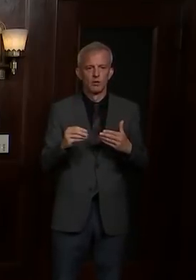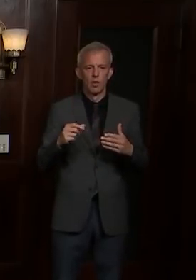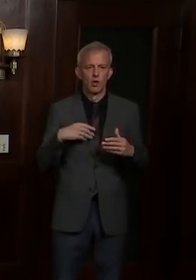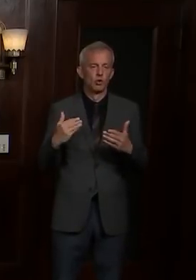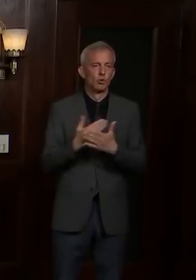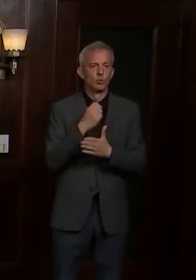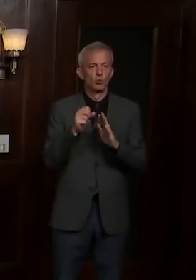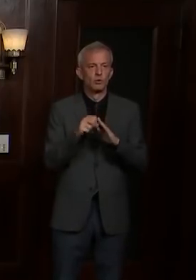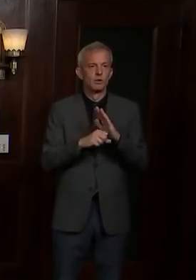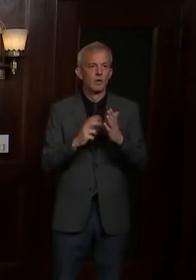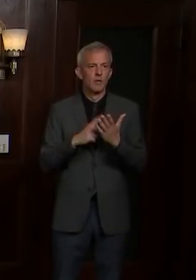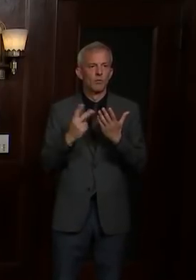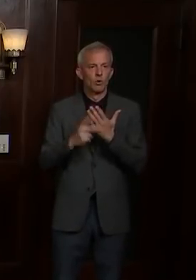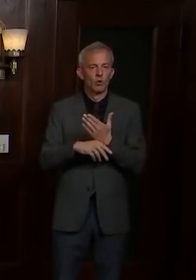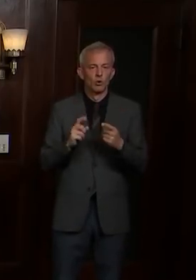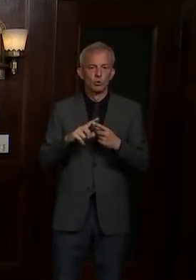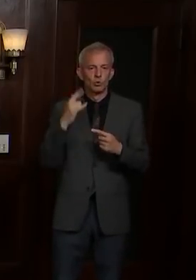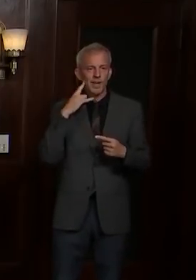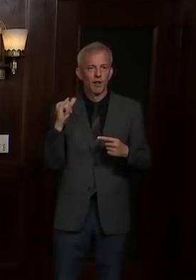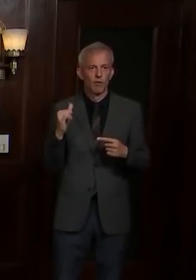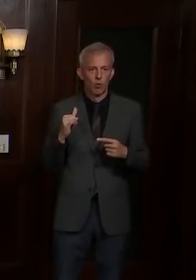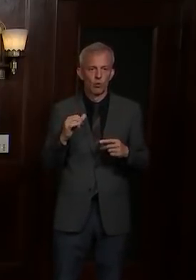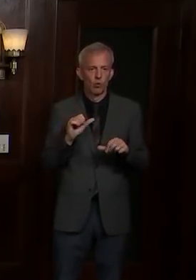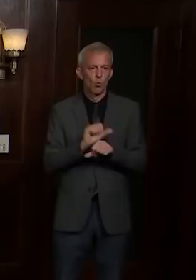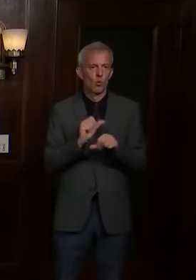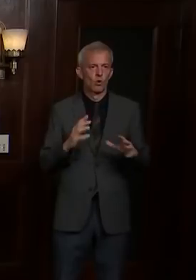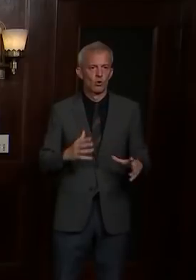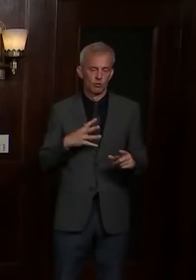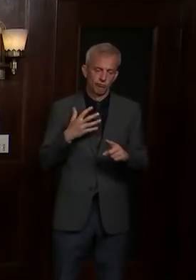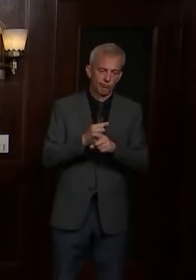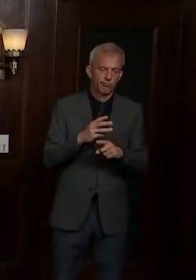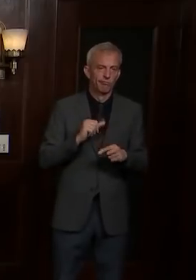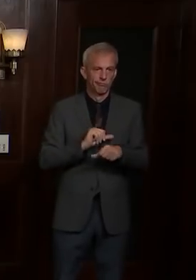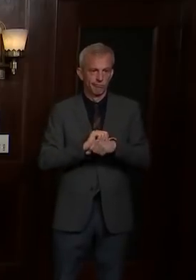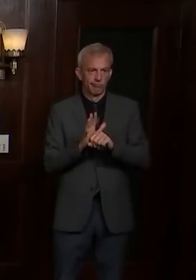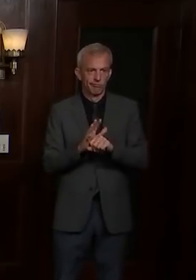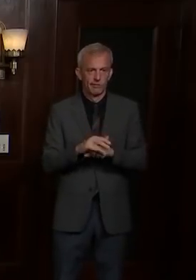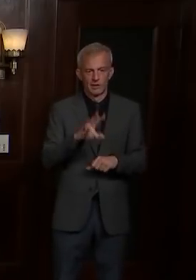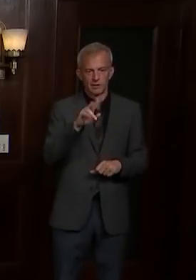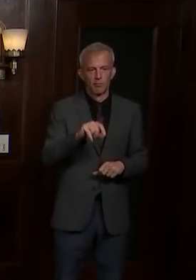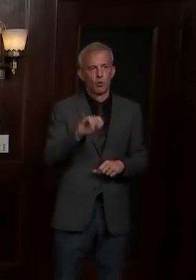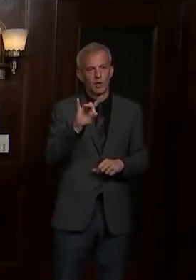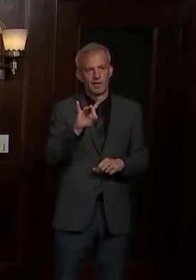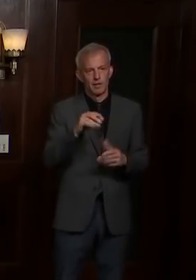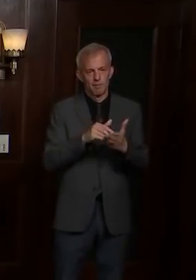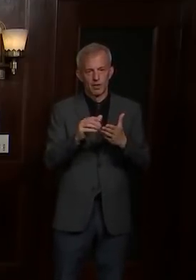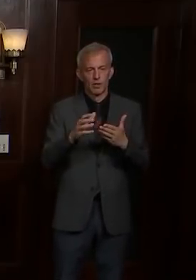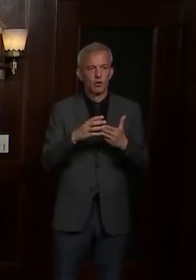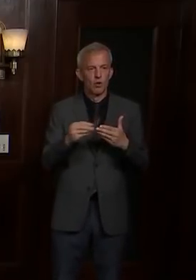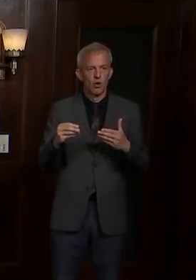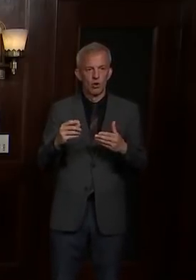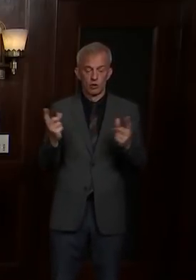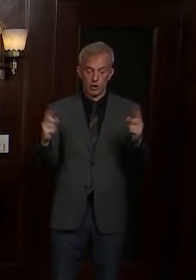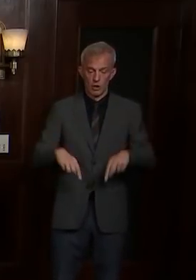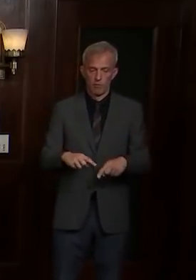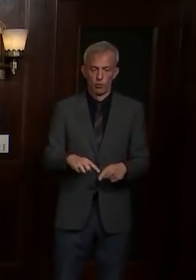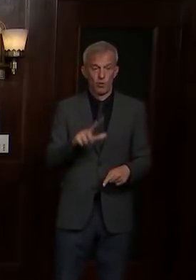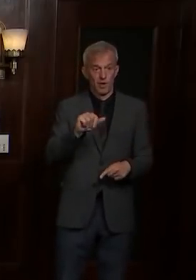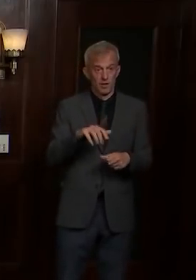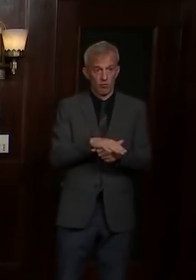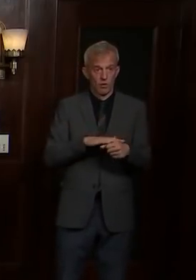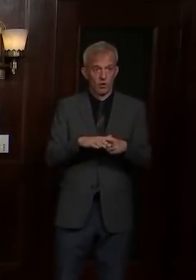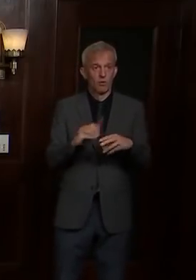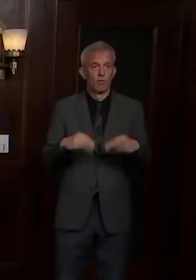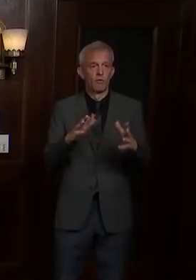way to California workers that are impacted by COVID-19, with $7.8 million going to the LA region here to provide